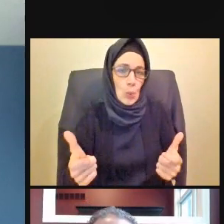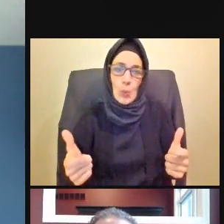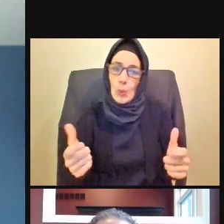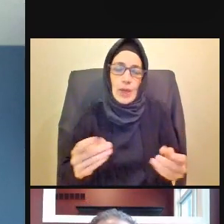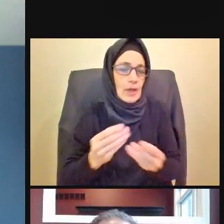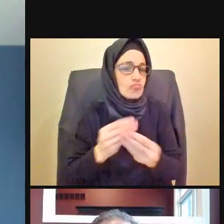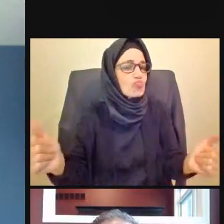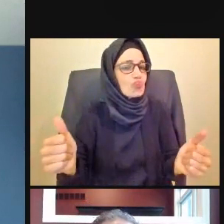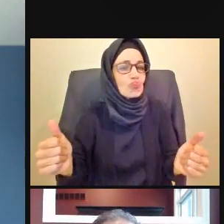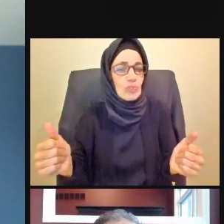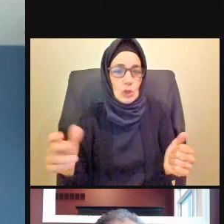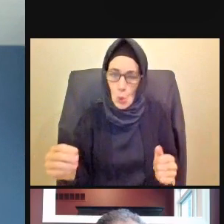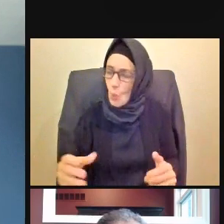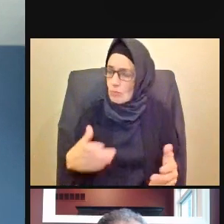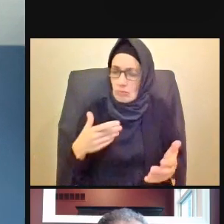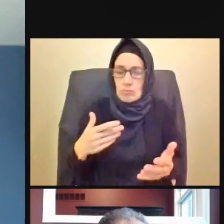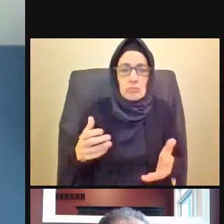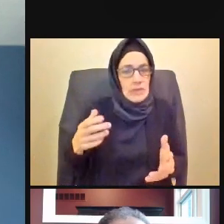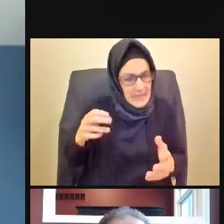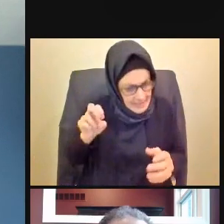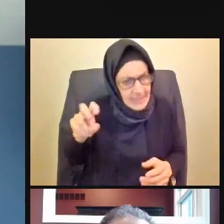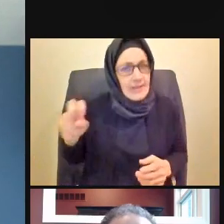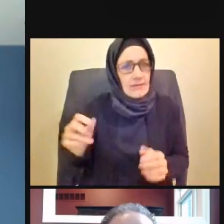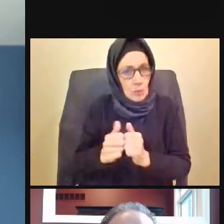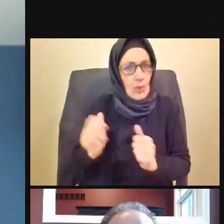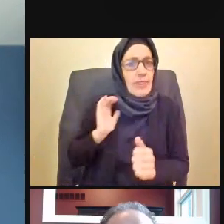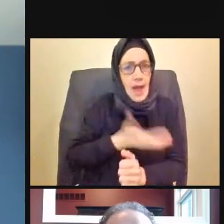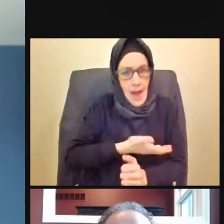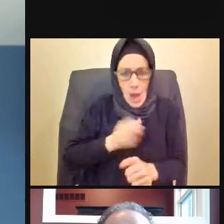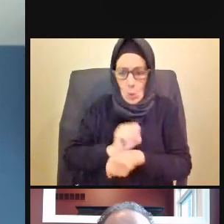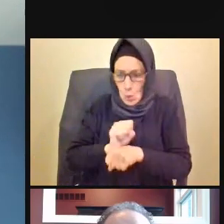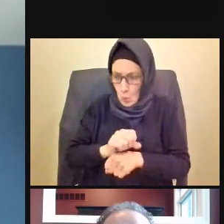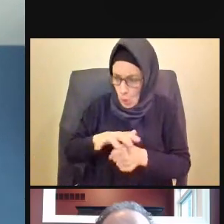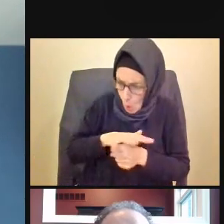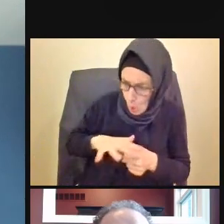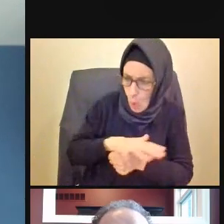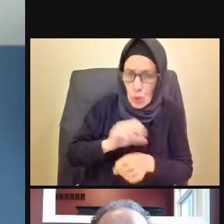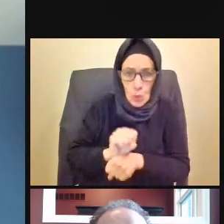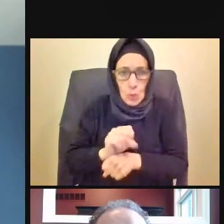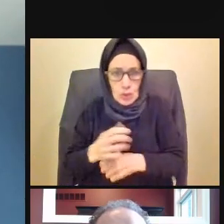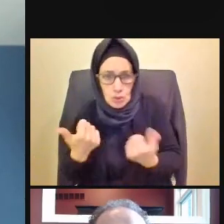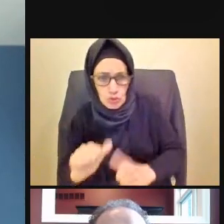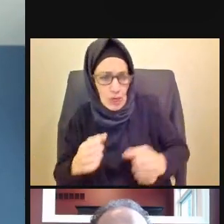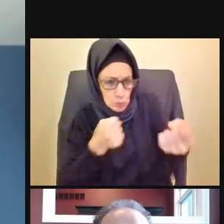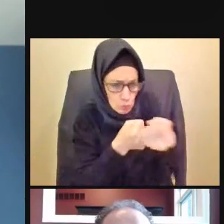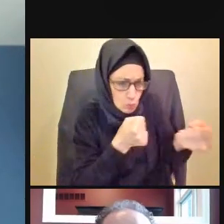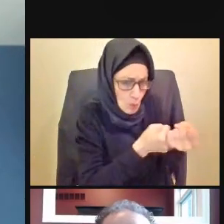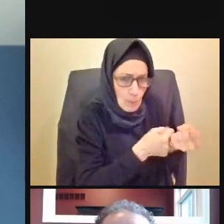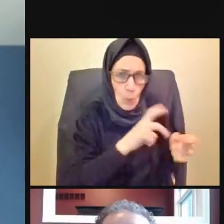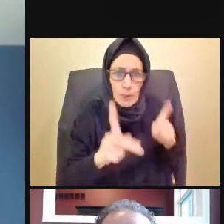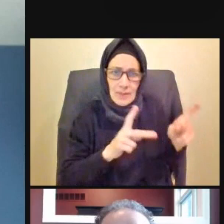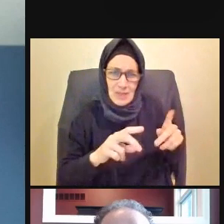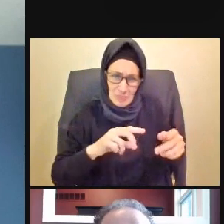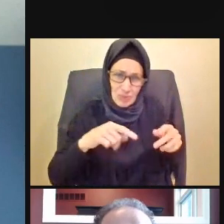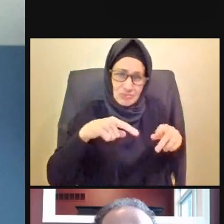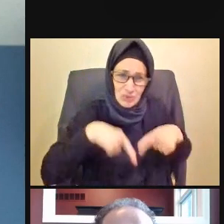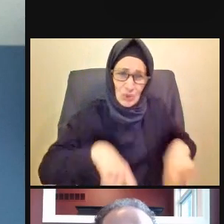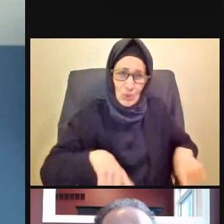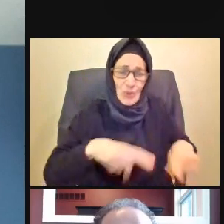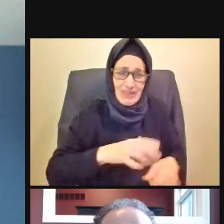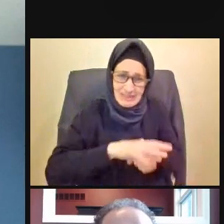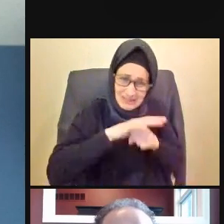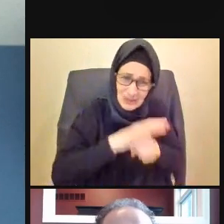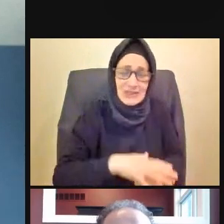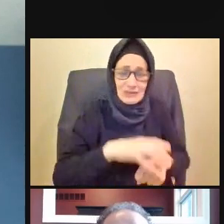And even with the work that we're doing here locally, trying to support people during this trying time with all the things you had just mentioned,